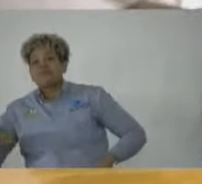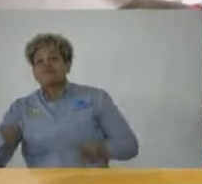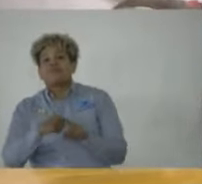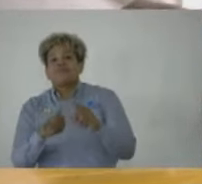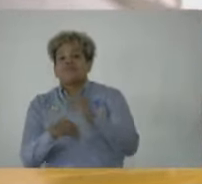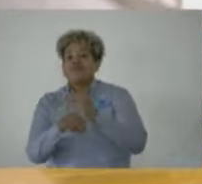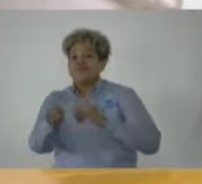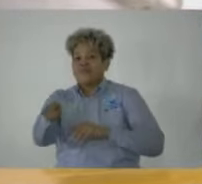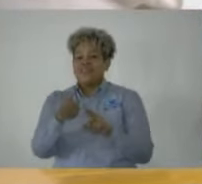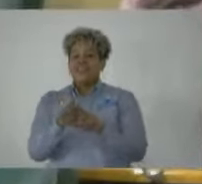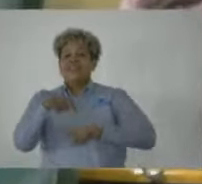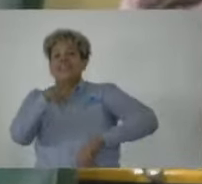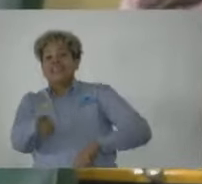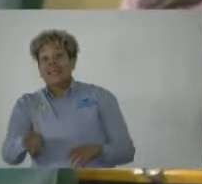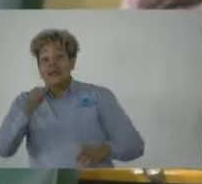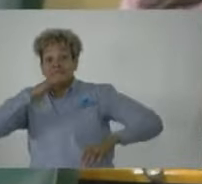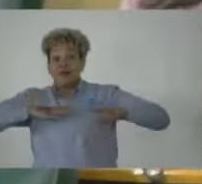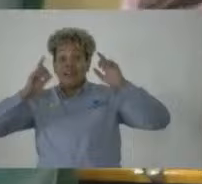No, Madam Speaker.